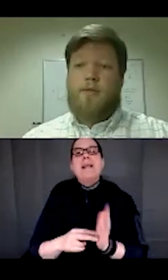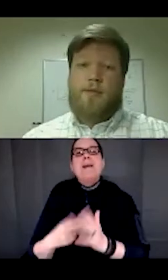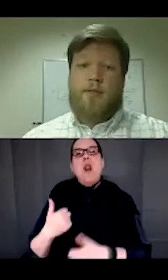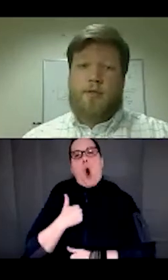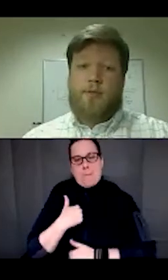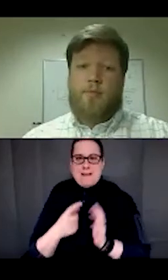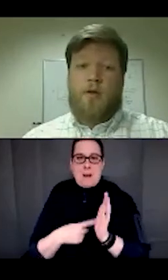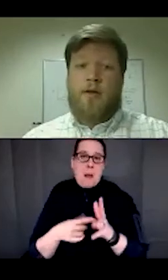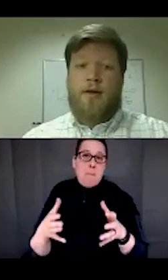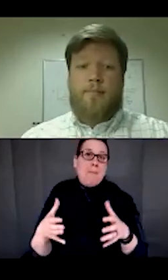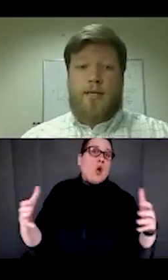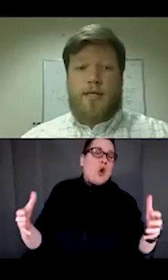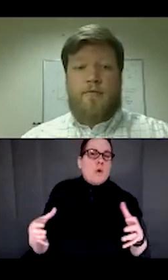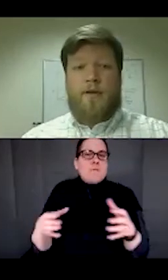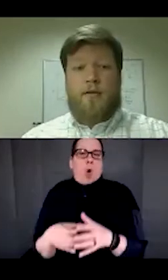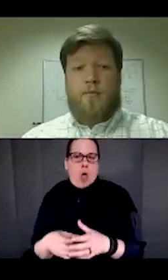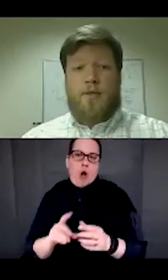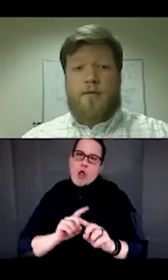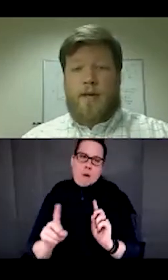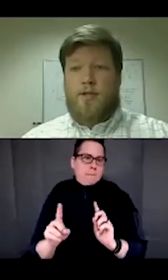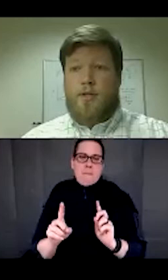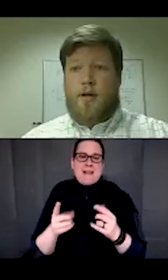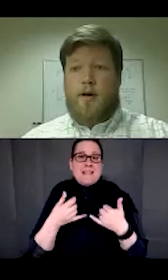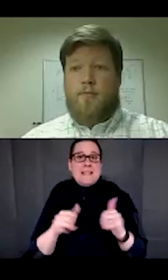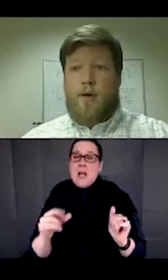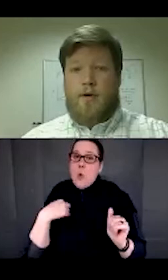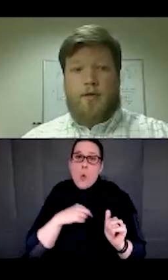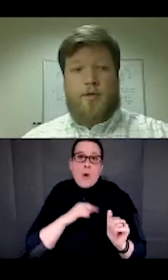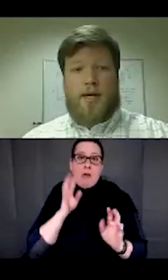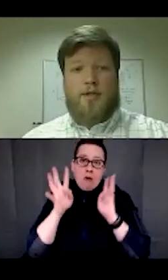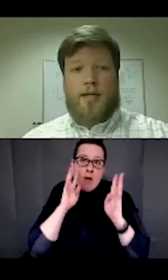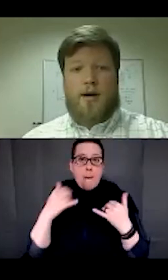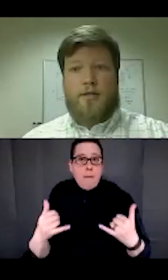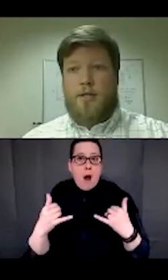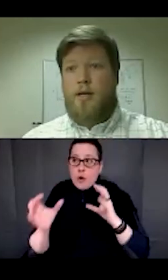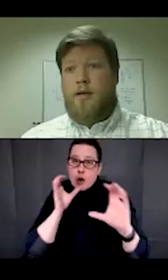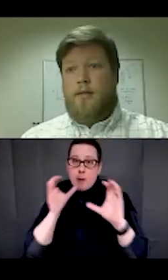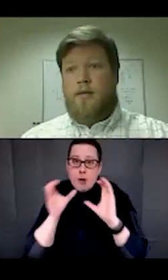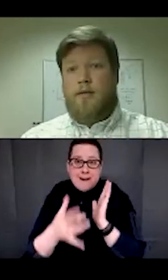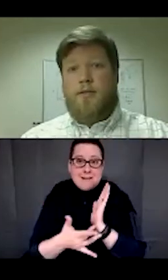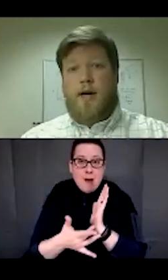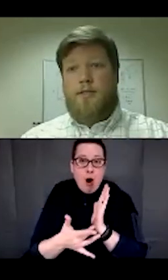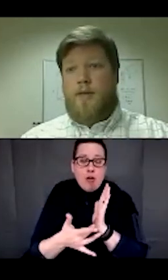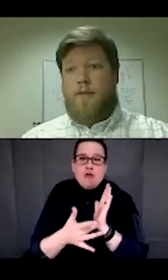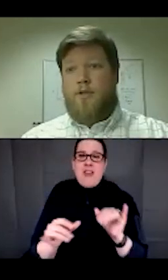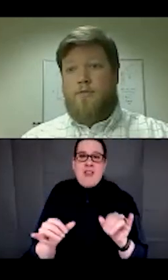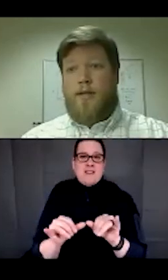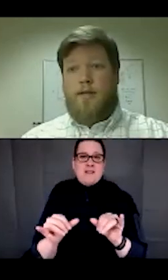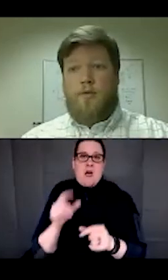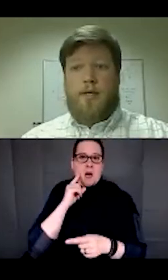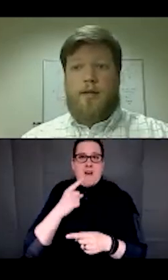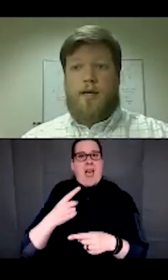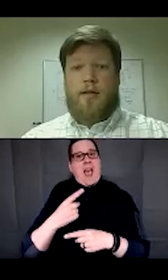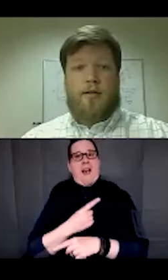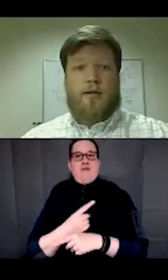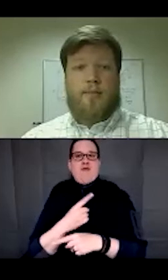bigger, sometimes they're a little bit smaller. But even with the invention of modern communication technology, the size of the average fighting